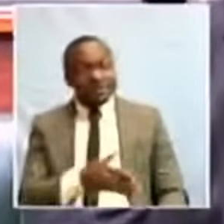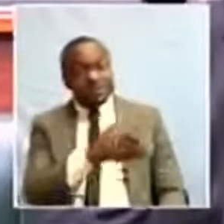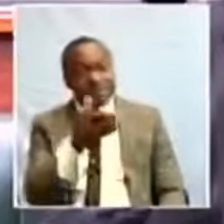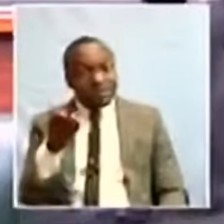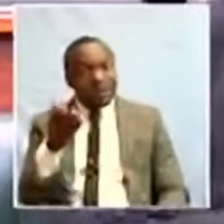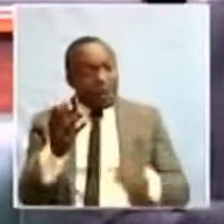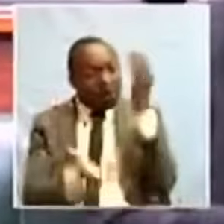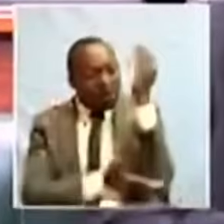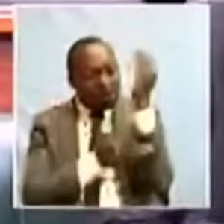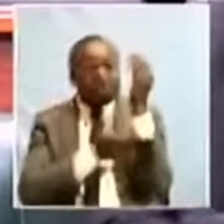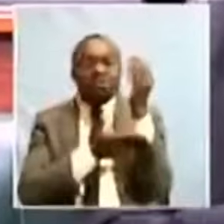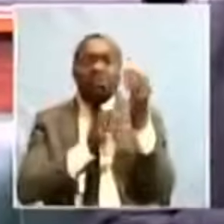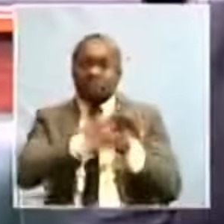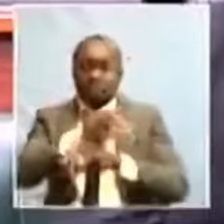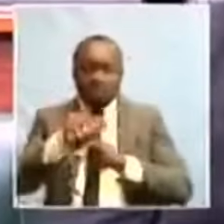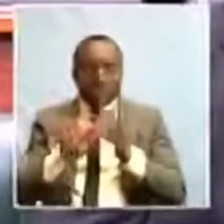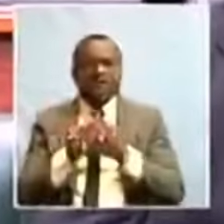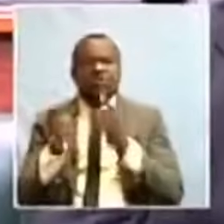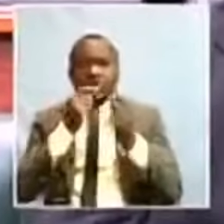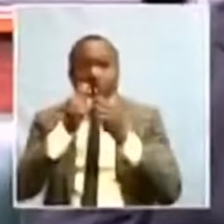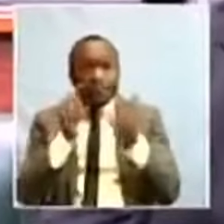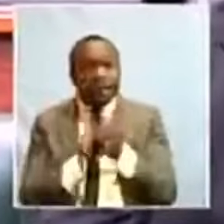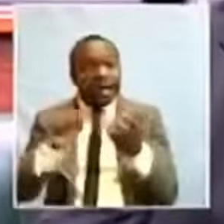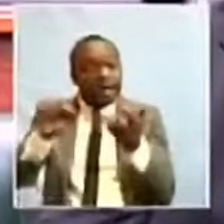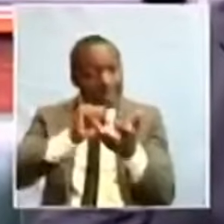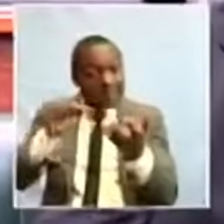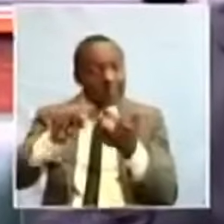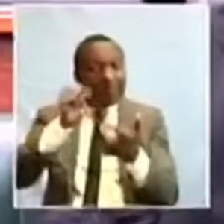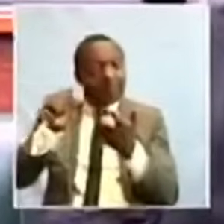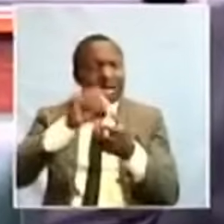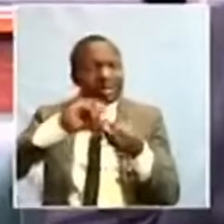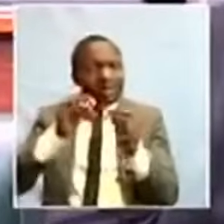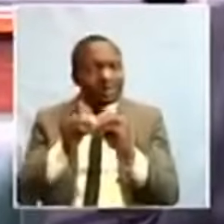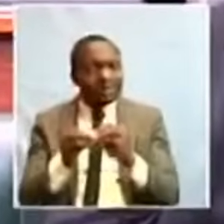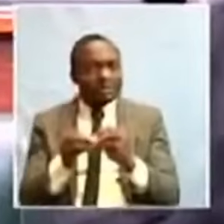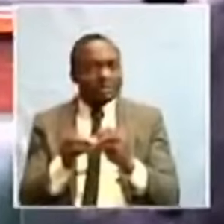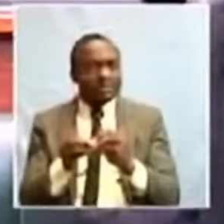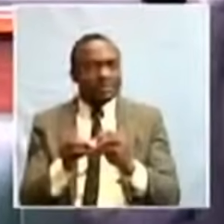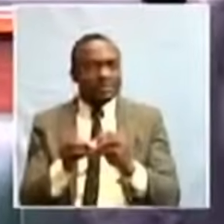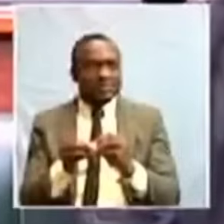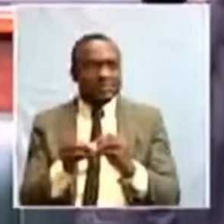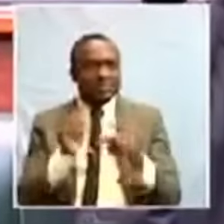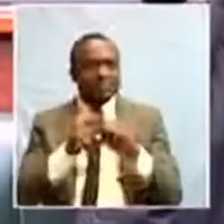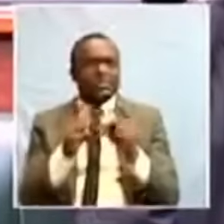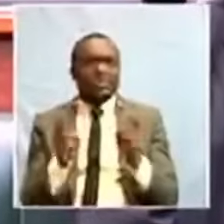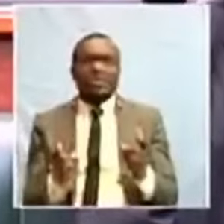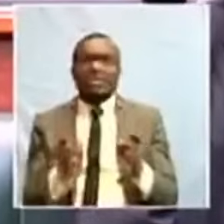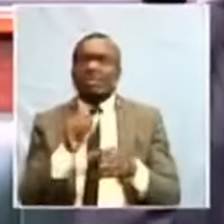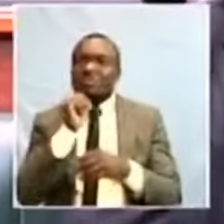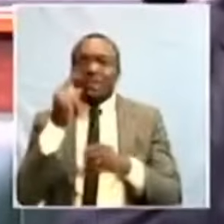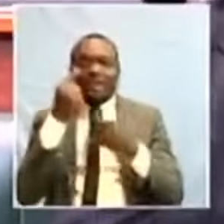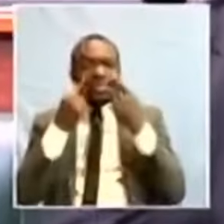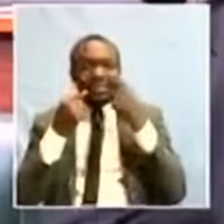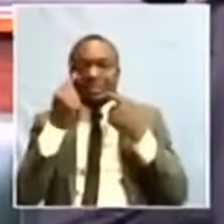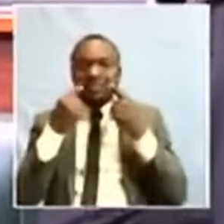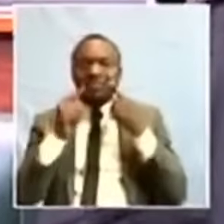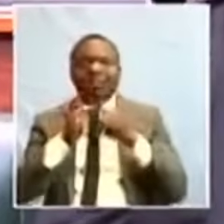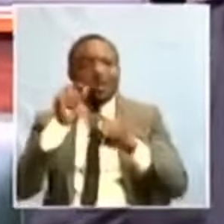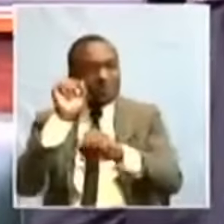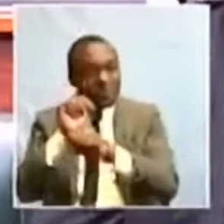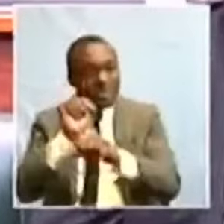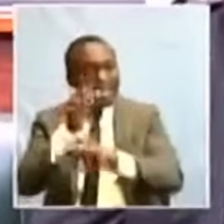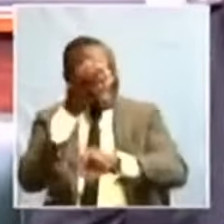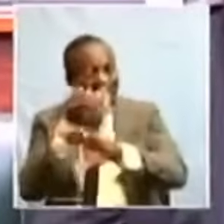we improved on. You can talk of the statistics of the figures. But we are not crying. We are working